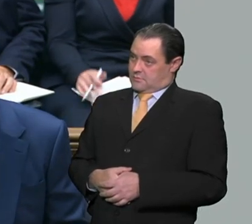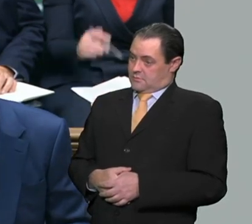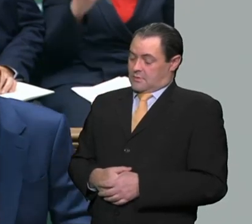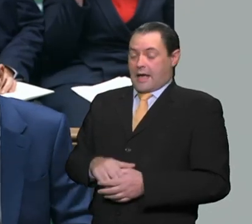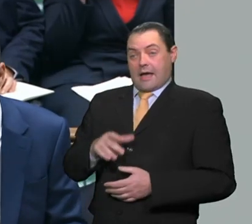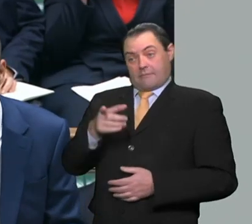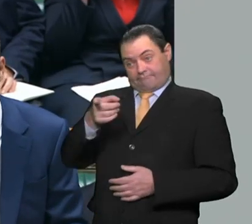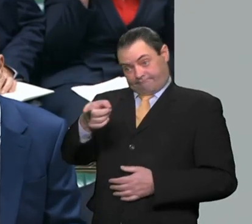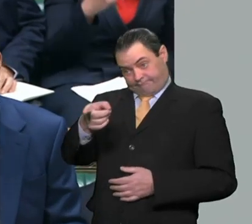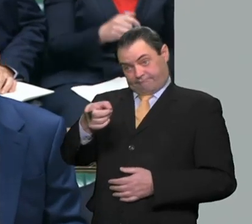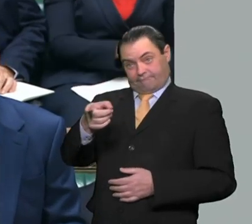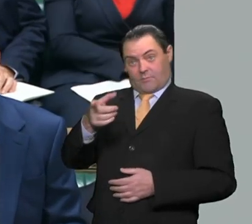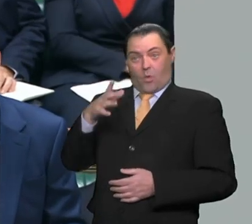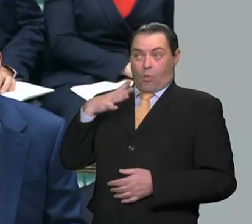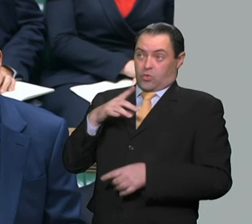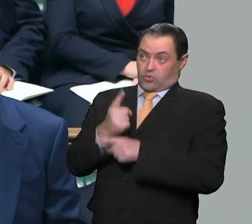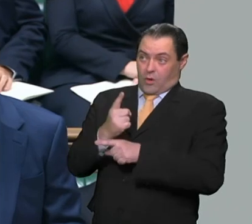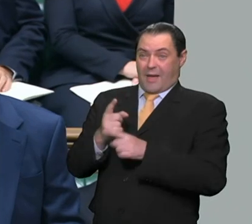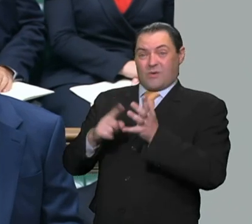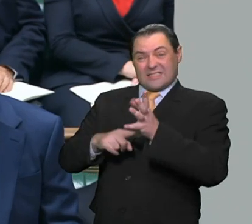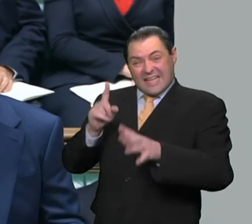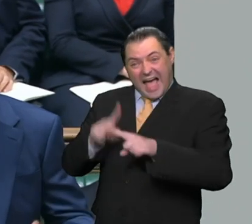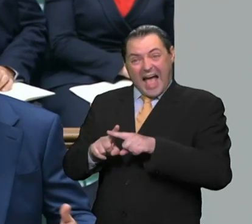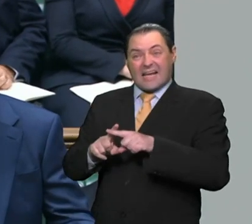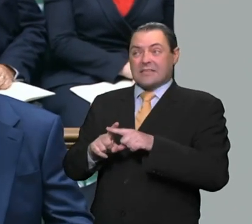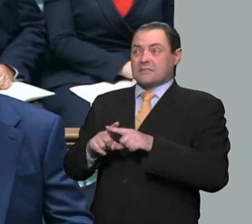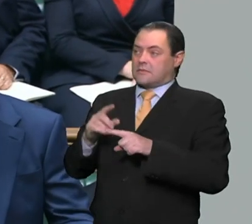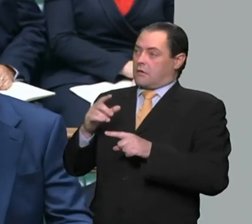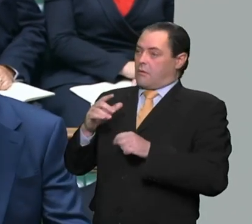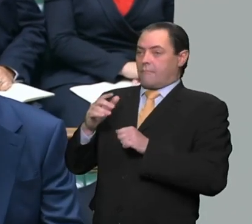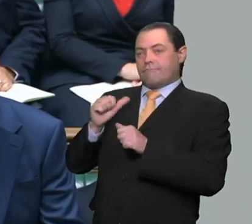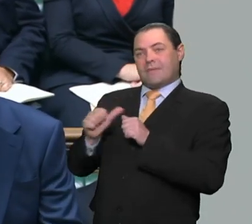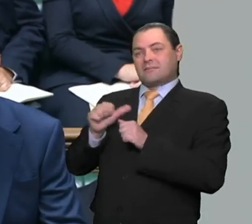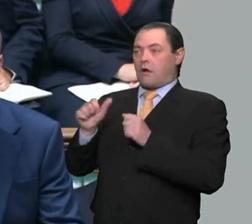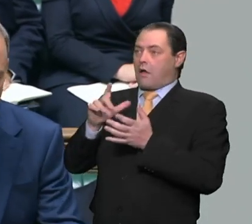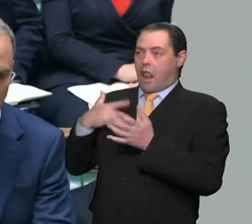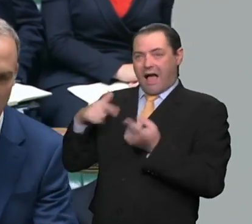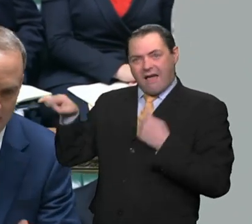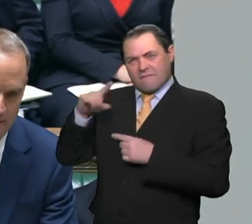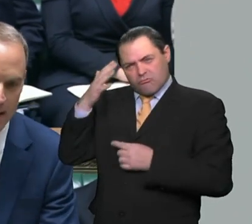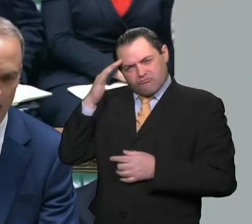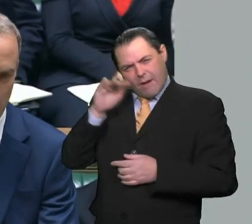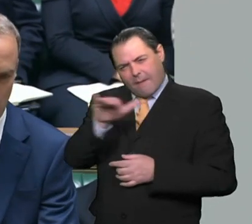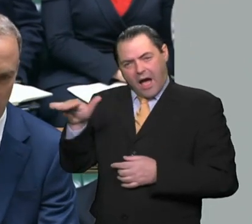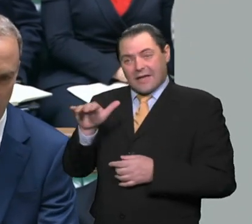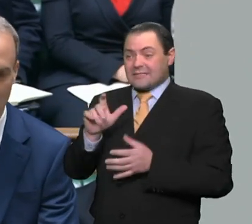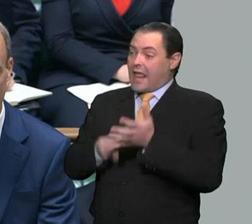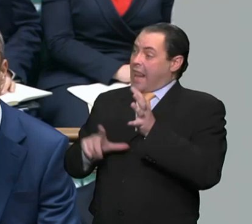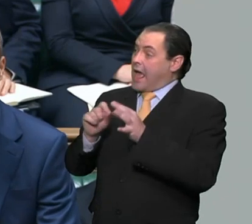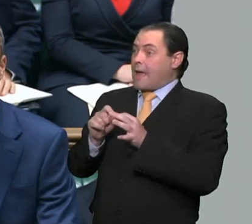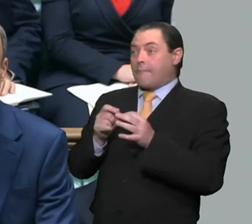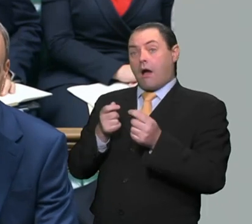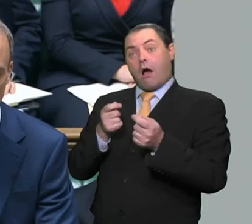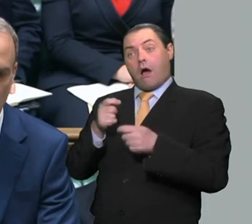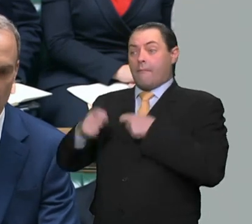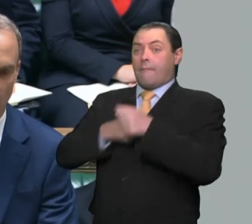If she wants to talk about taxes and easing the burden on the lowest paid, I'd remind her, whenever a Labour Party has gone